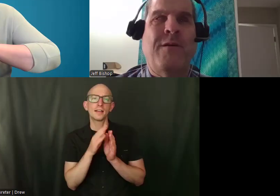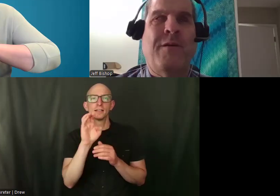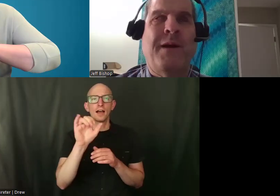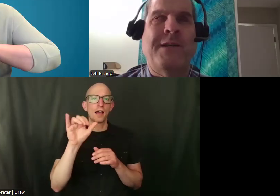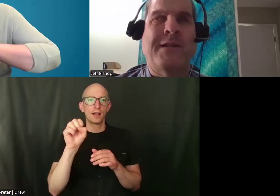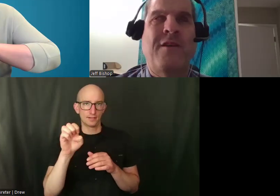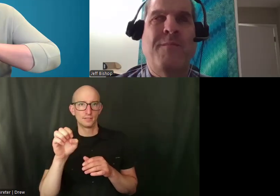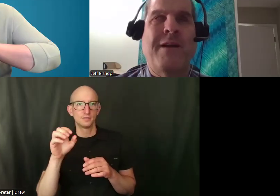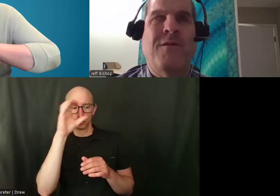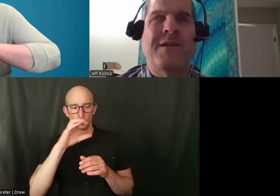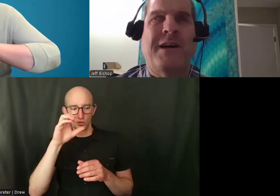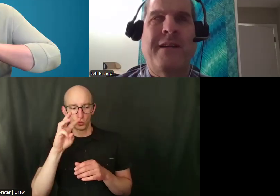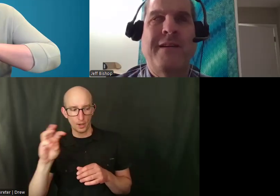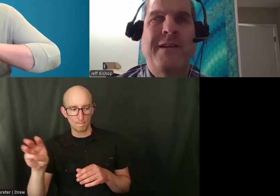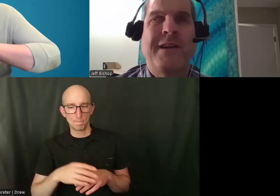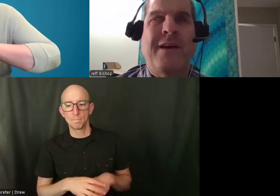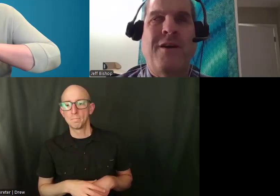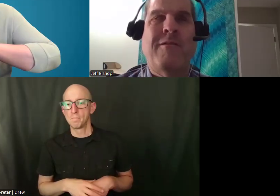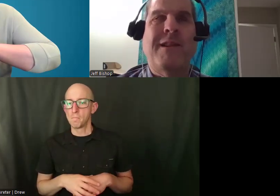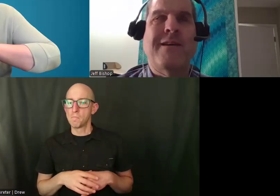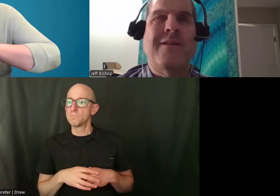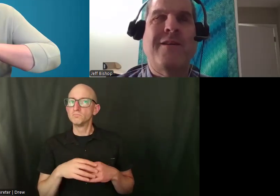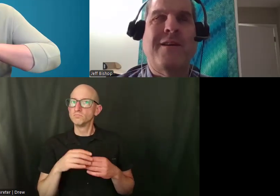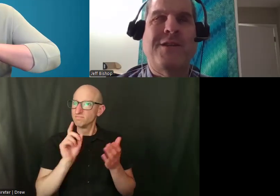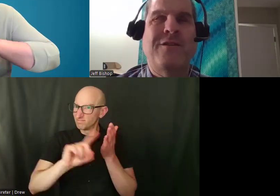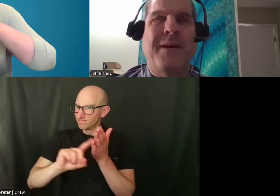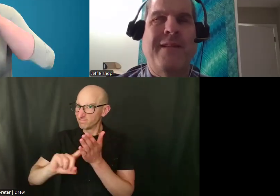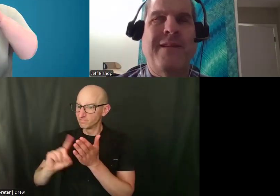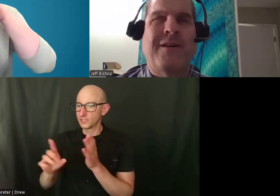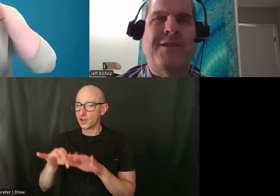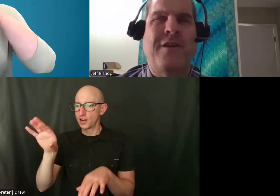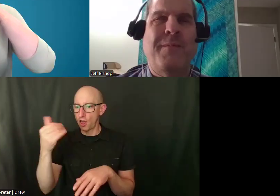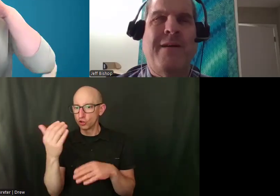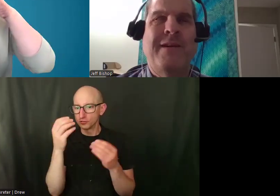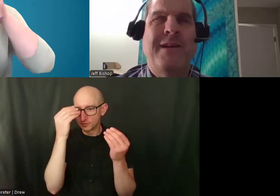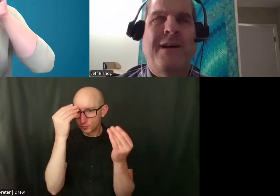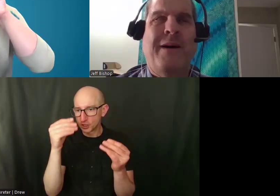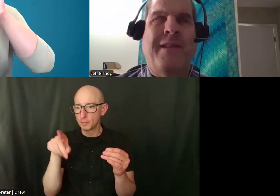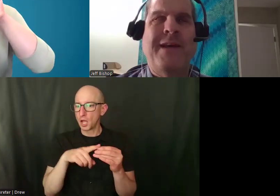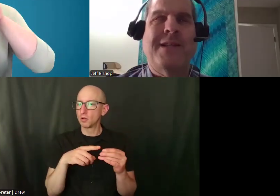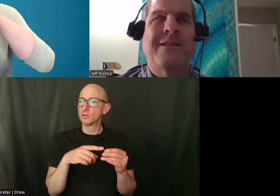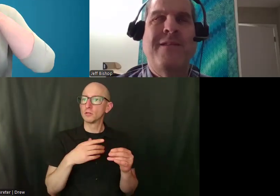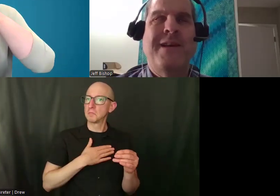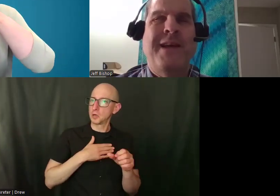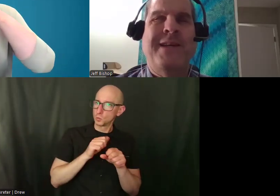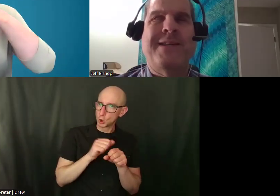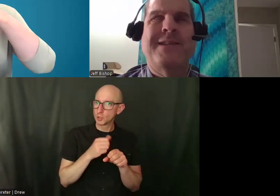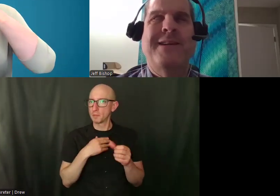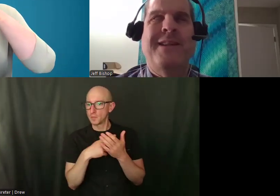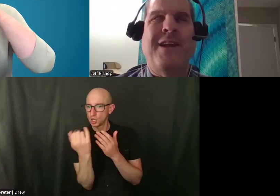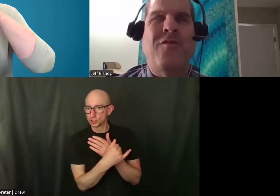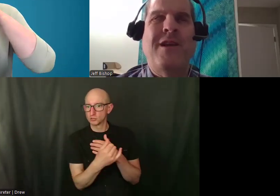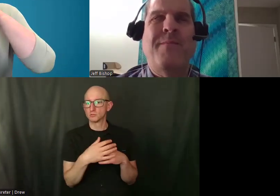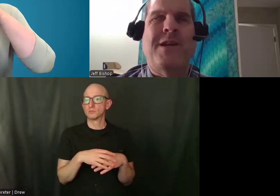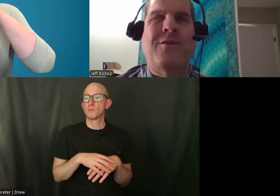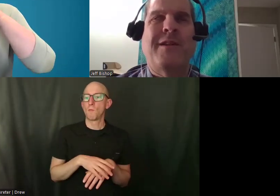that you or projects that you might have worked on. Now, the only thing I'm going to caution you about this is